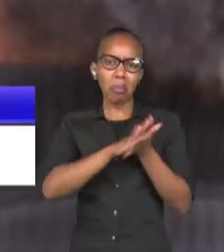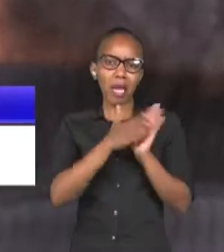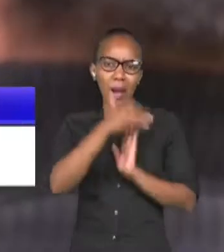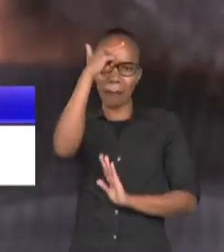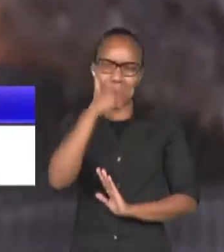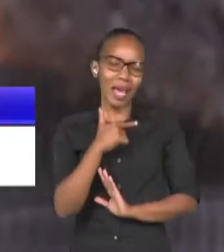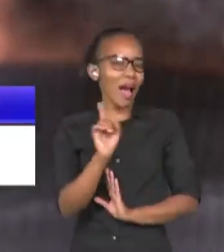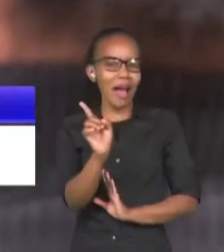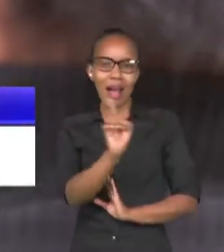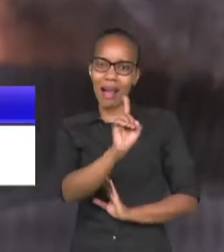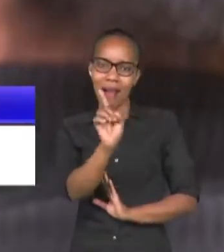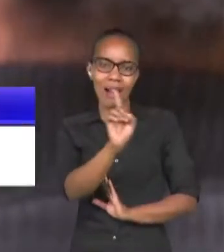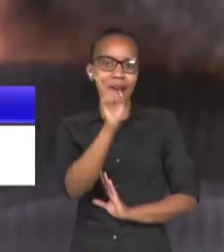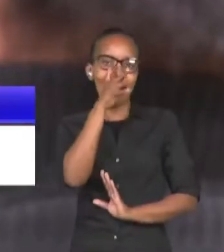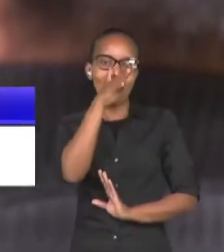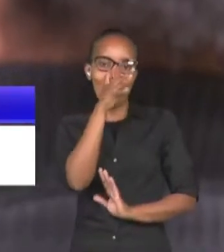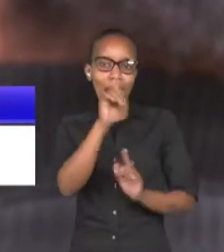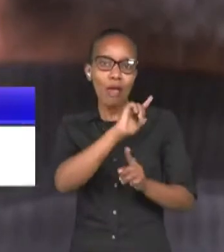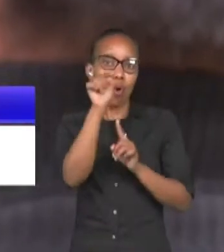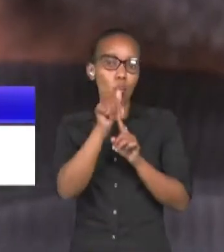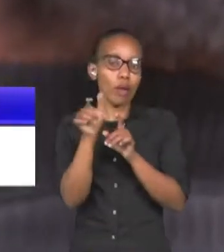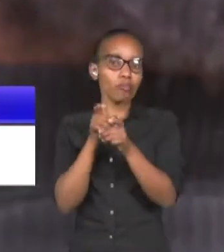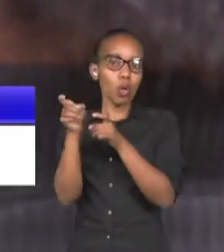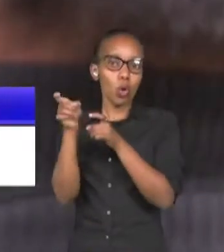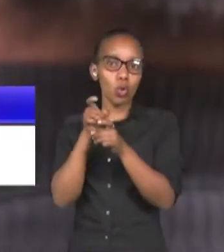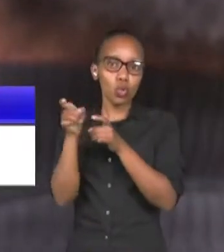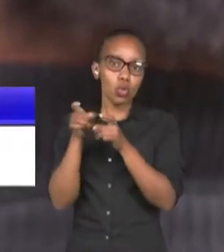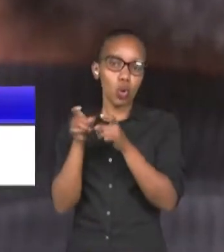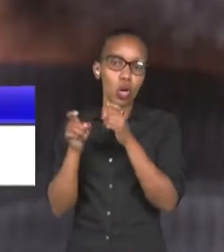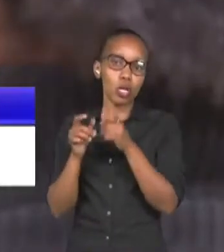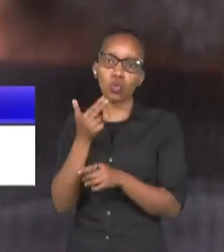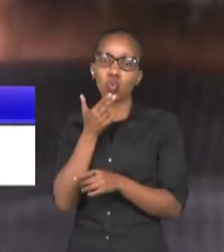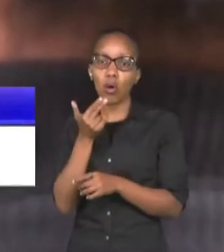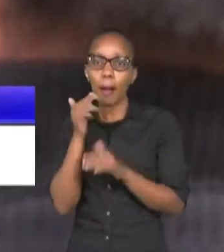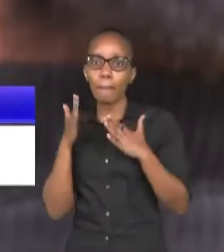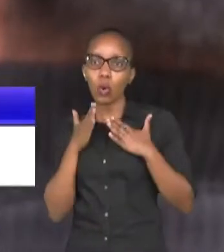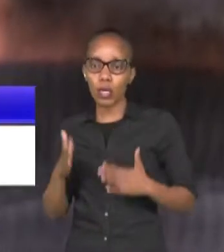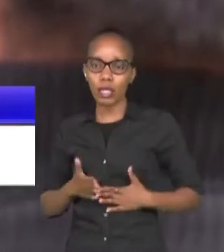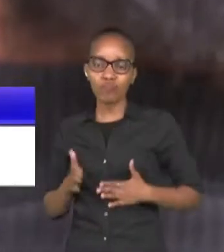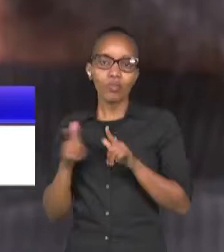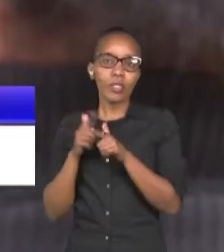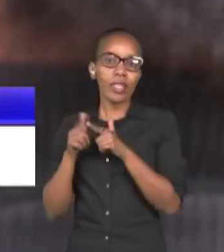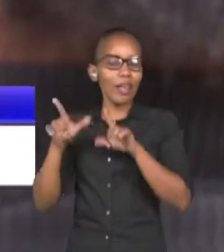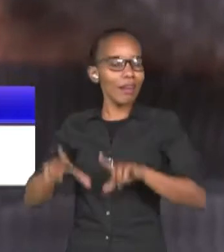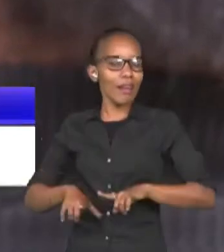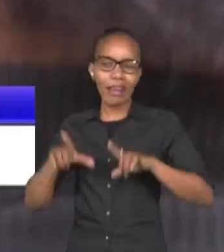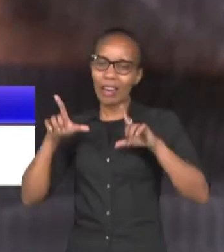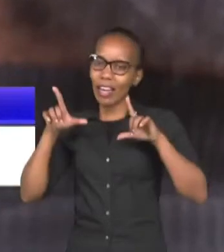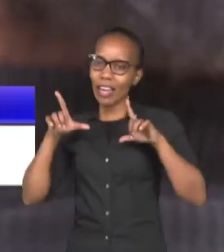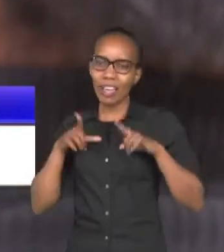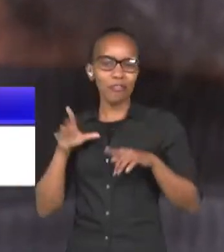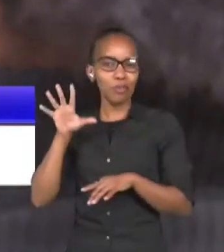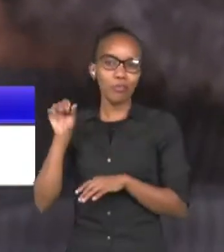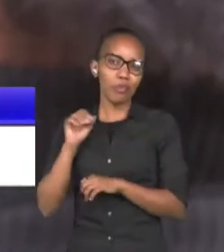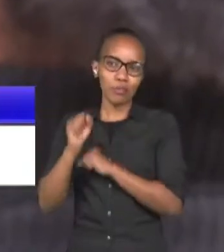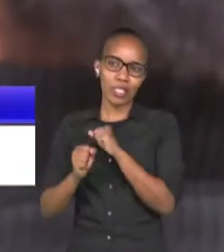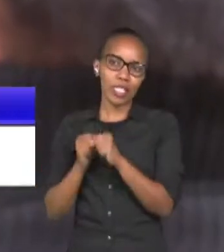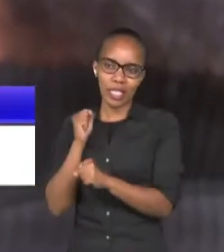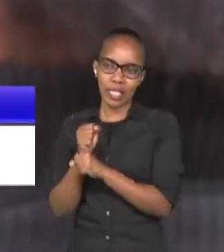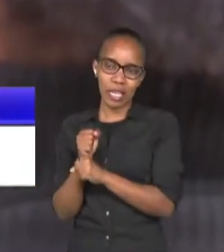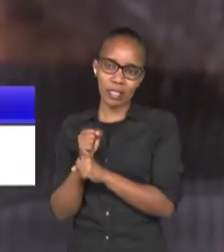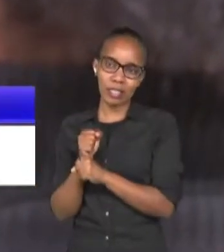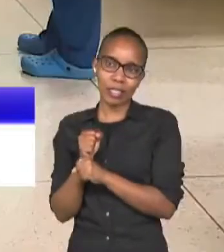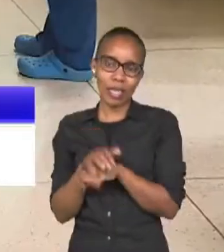the case, because once you control your blood sugars, it has been evident that you can live with the condition for as much as 50 years and beyond.